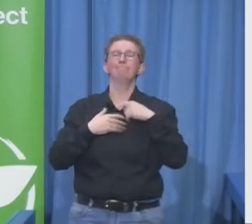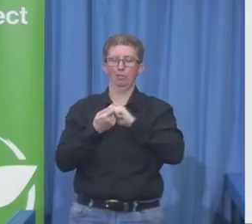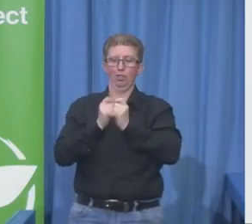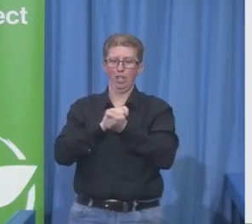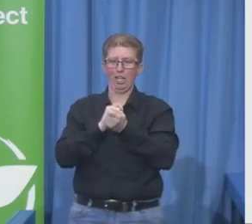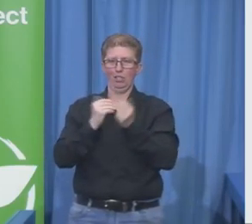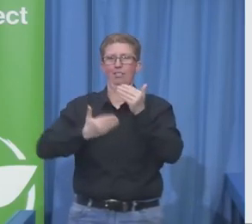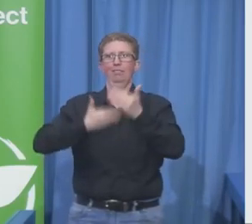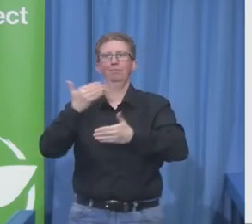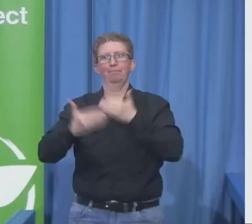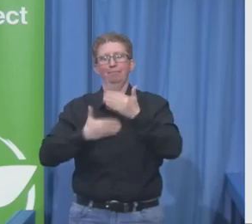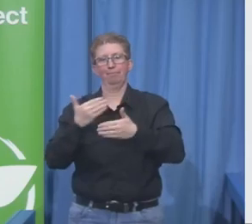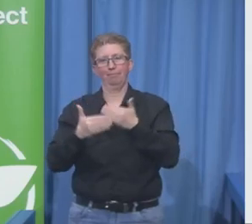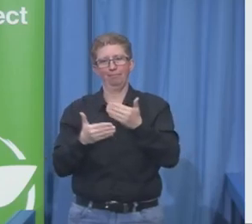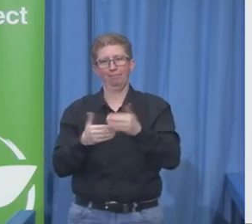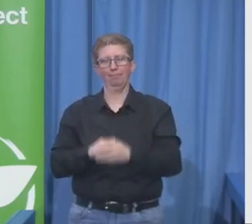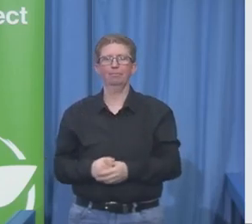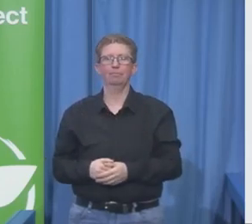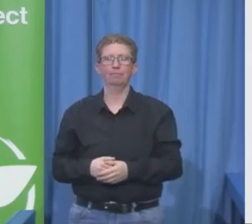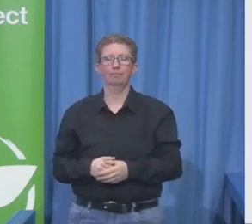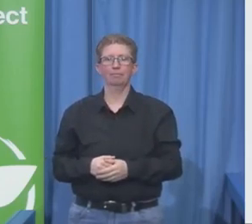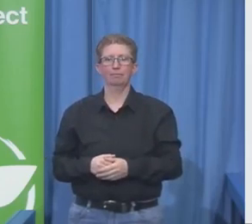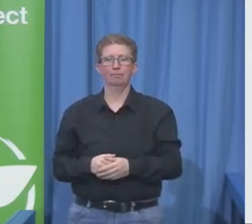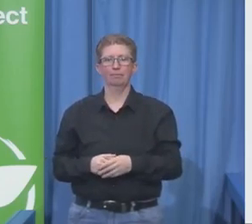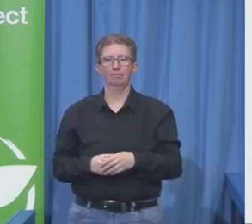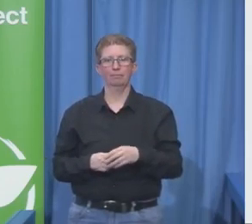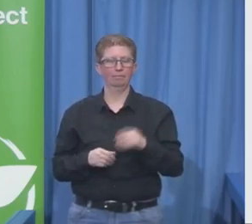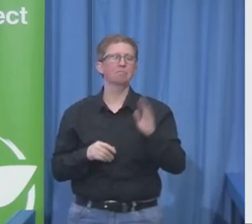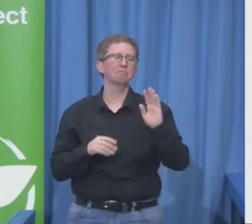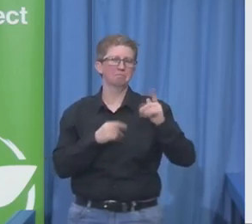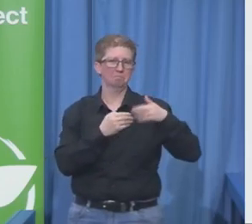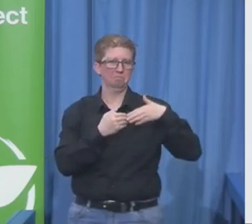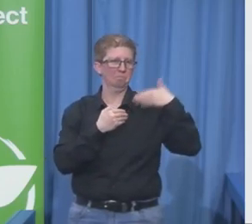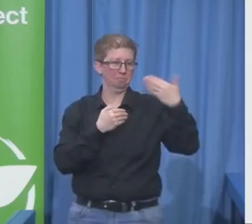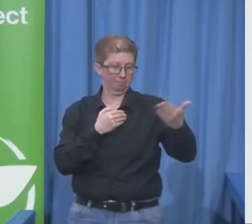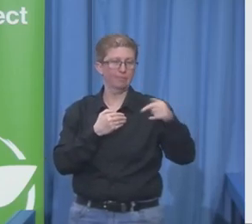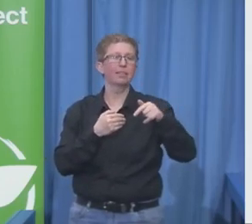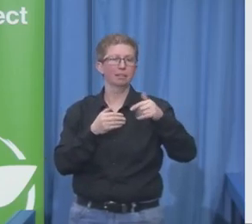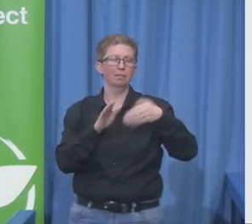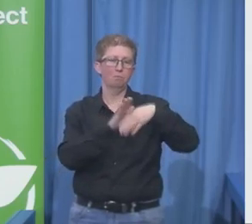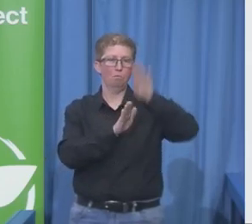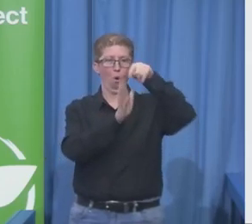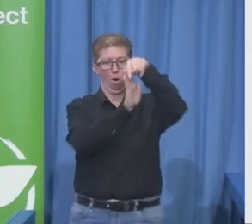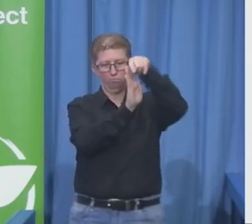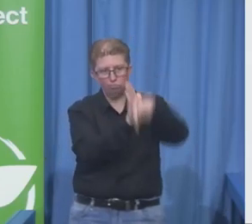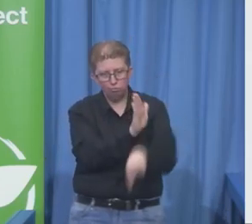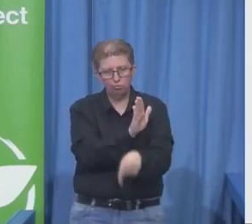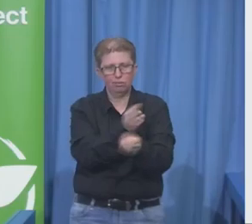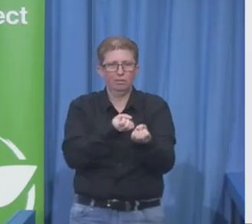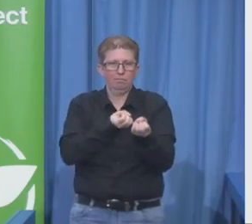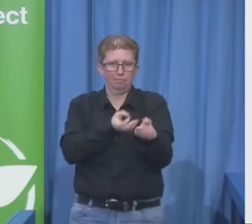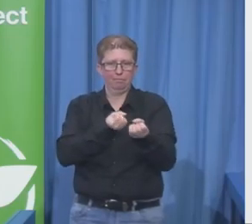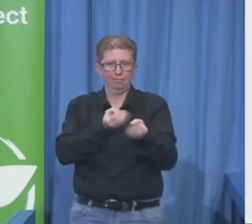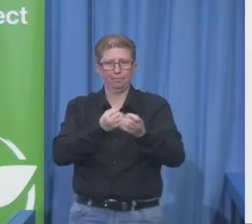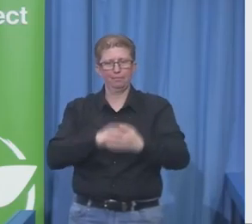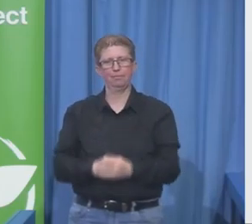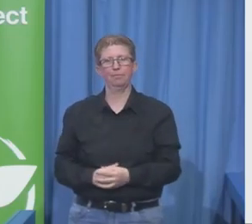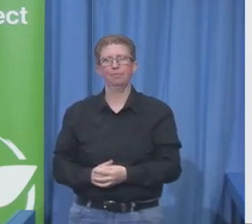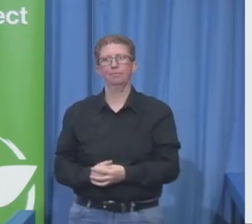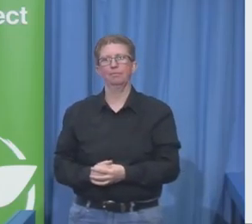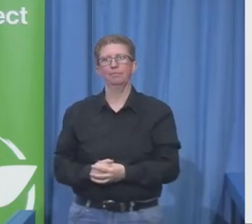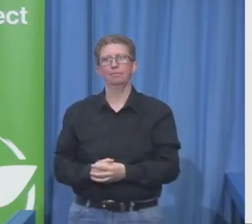Accessibility is another big issue where we have invested a lot in our facilities, in